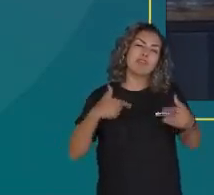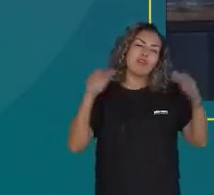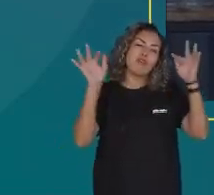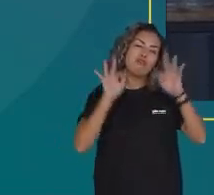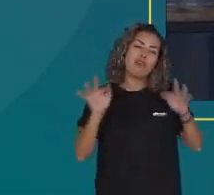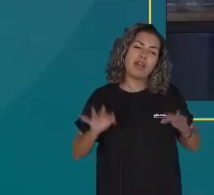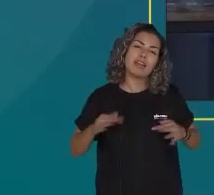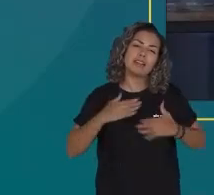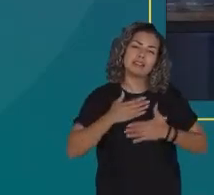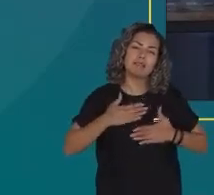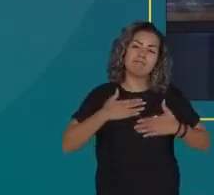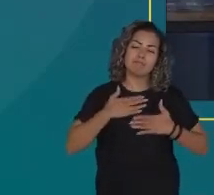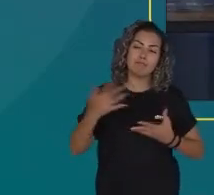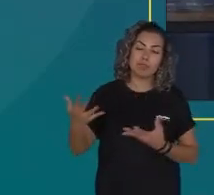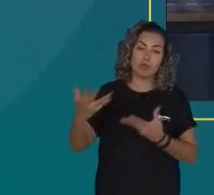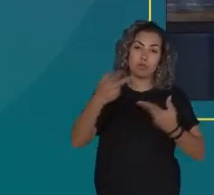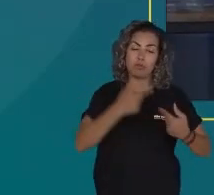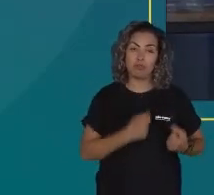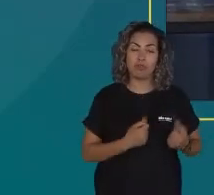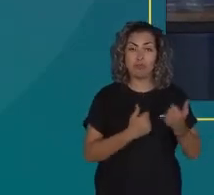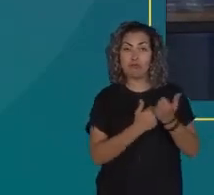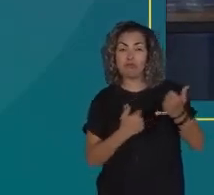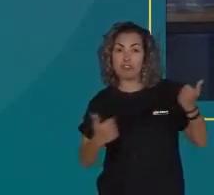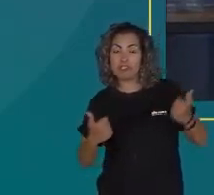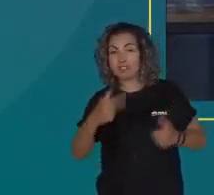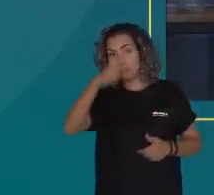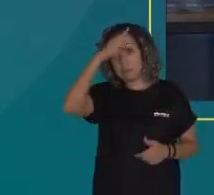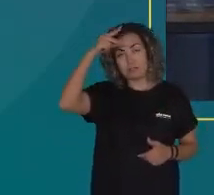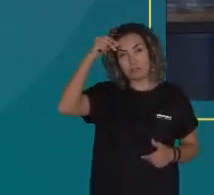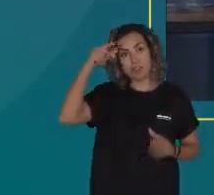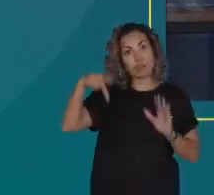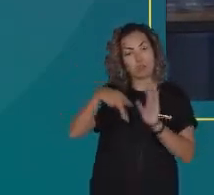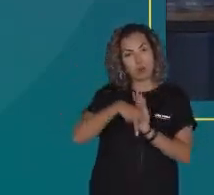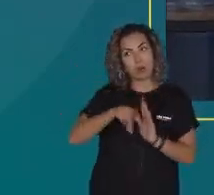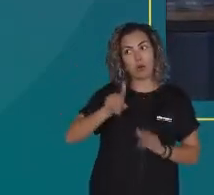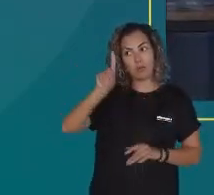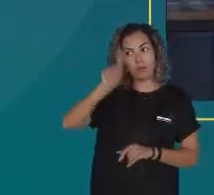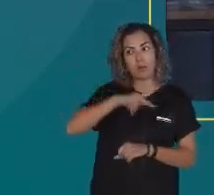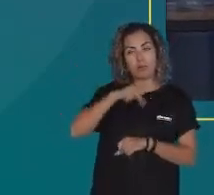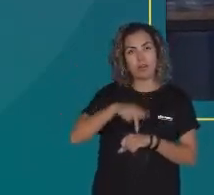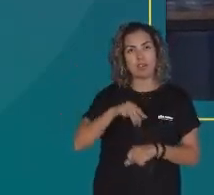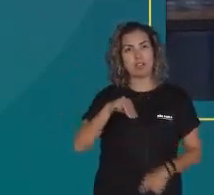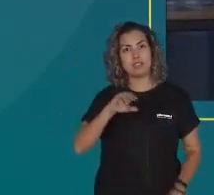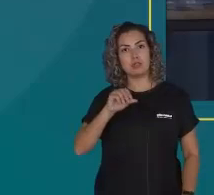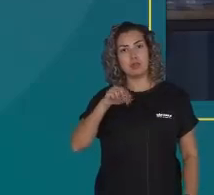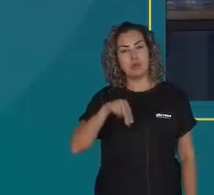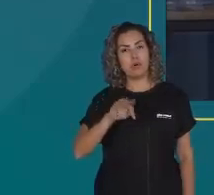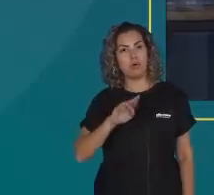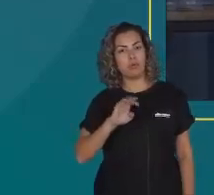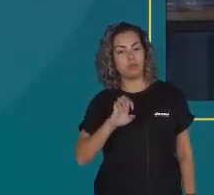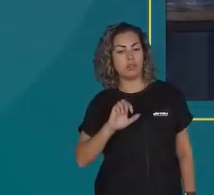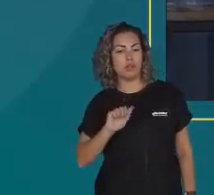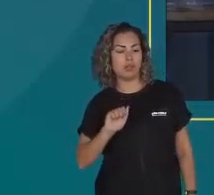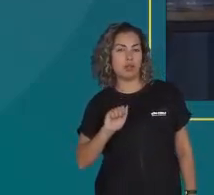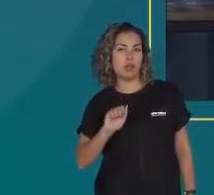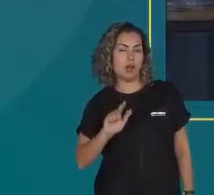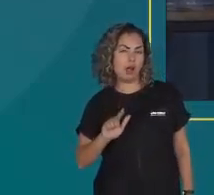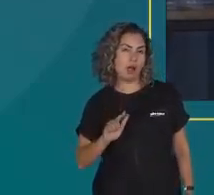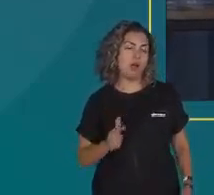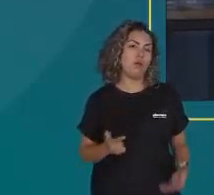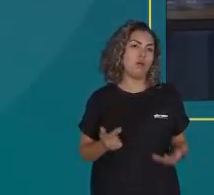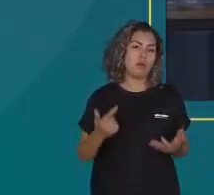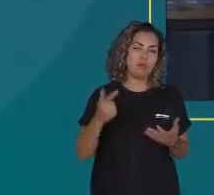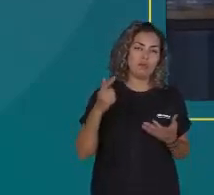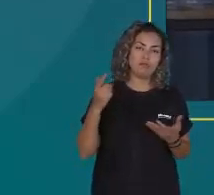Mayor of Montreal, a real champion city Montreal, Laurence Lavigne Lalonde, Deputy Mayor